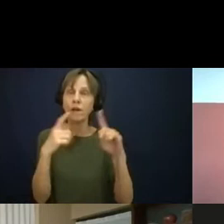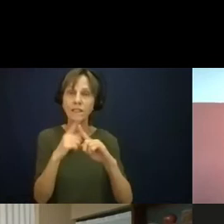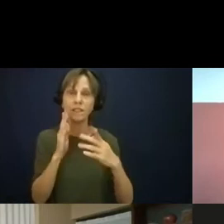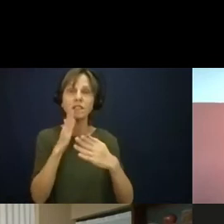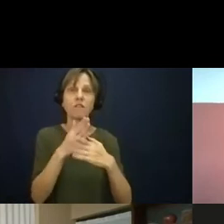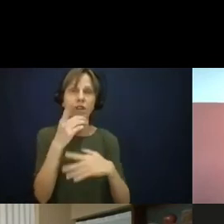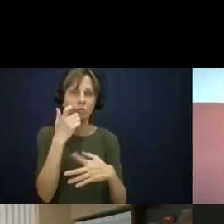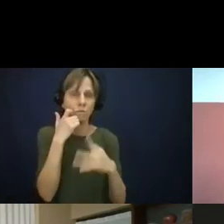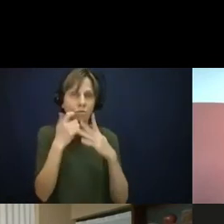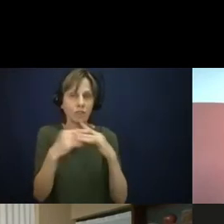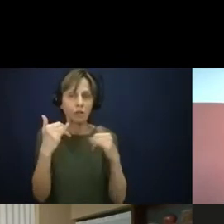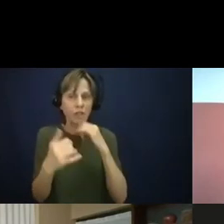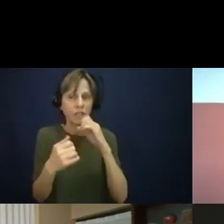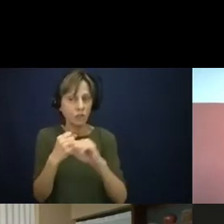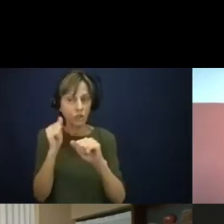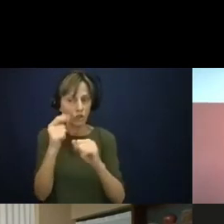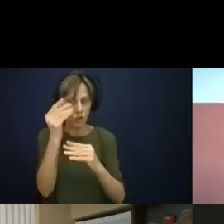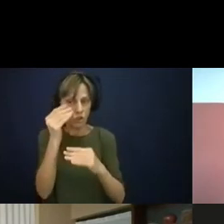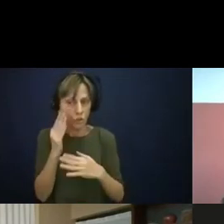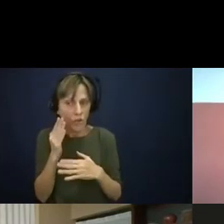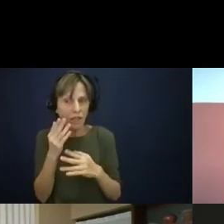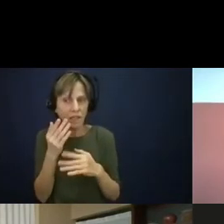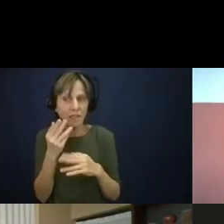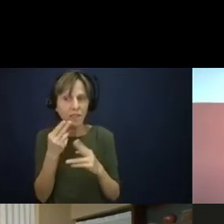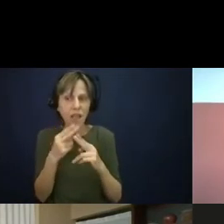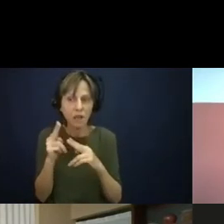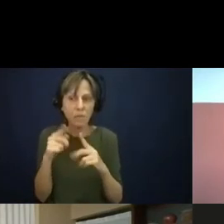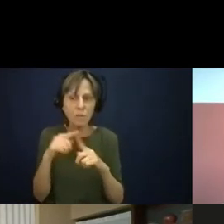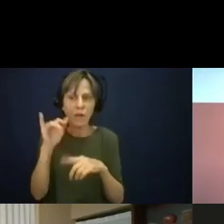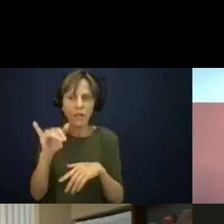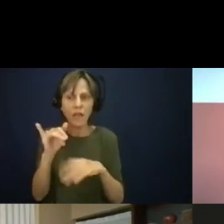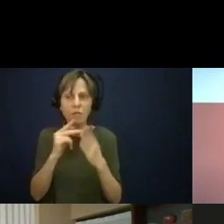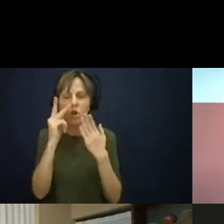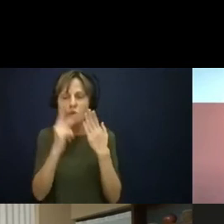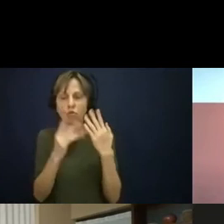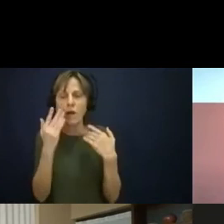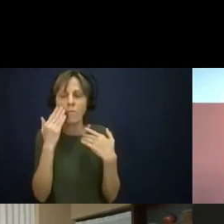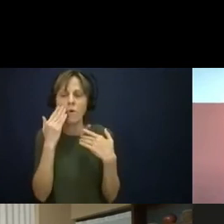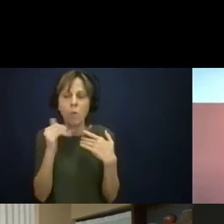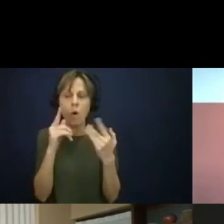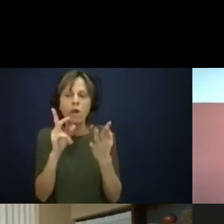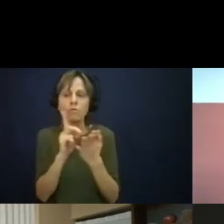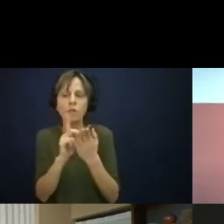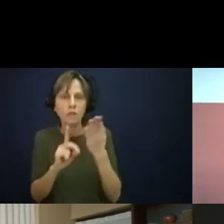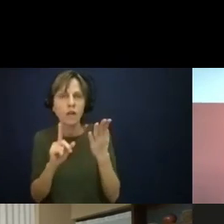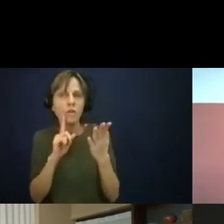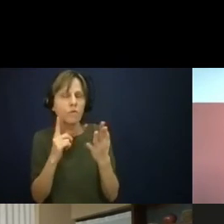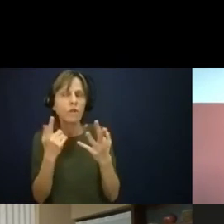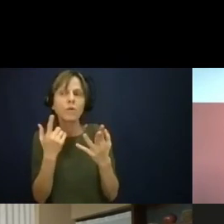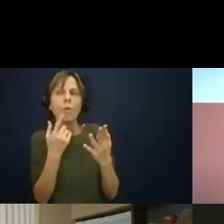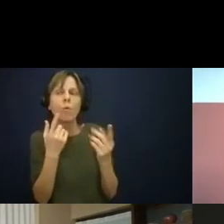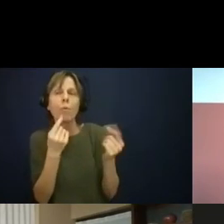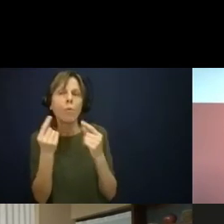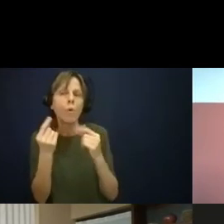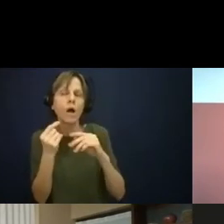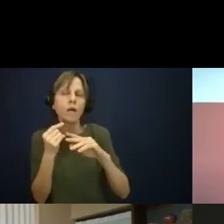could you tell us a little bit about that program, why you designed it, and really what advice you have for people who look to design